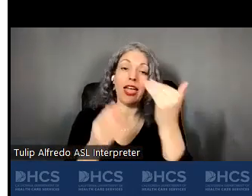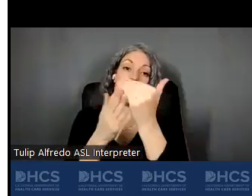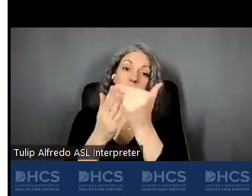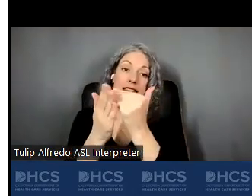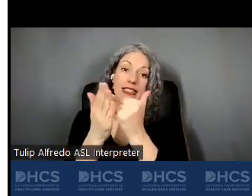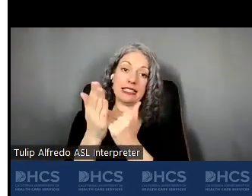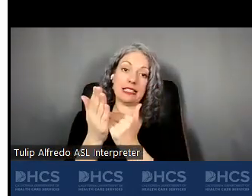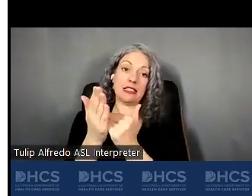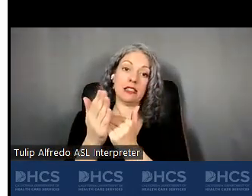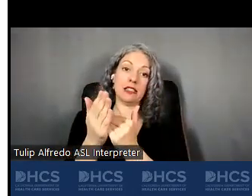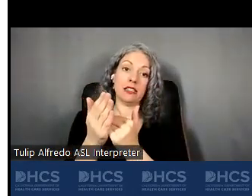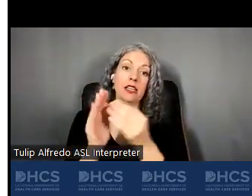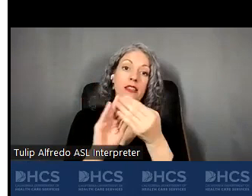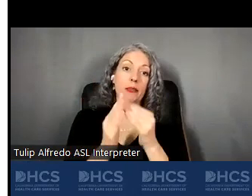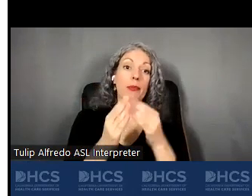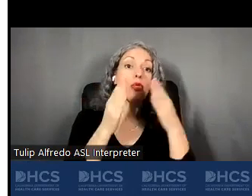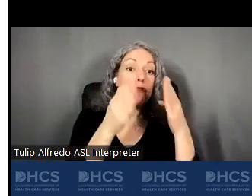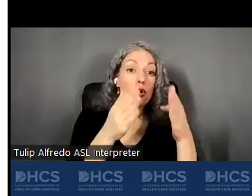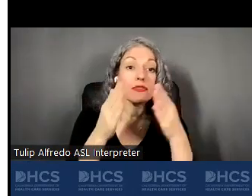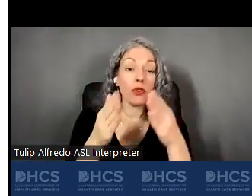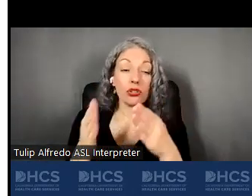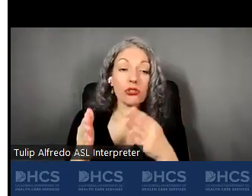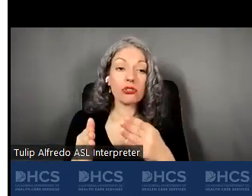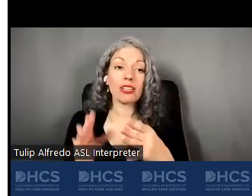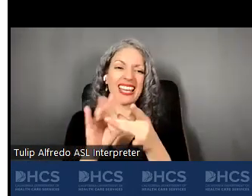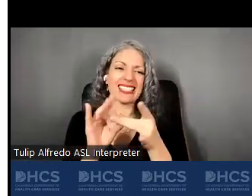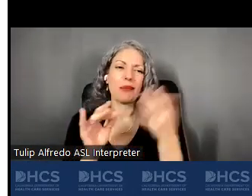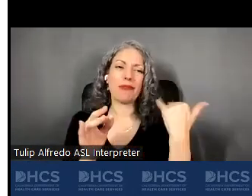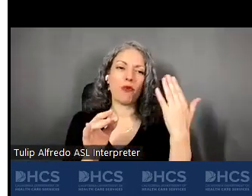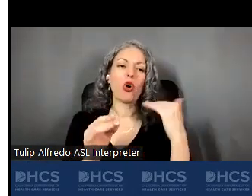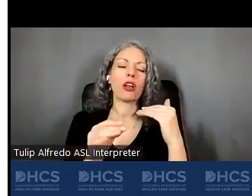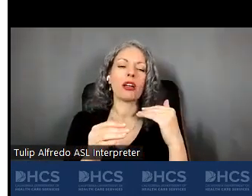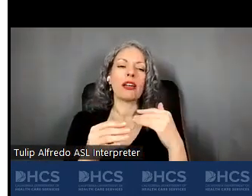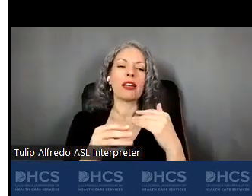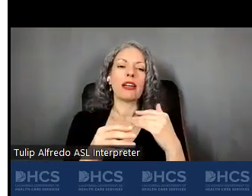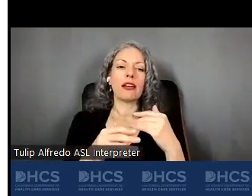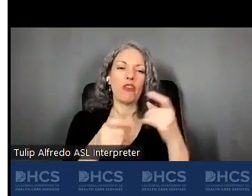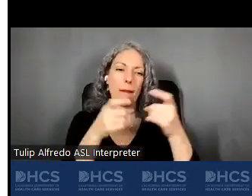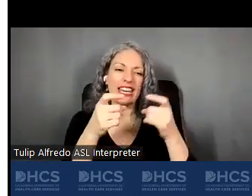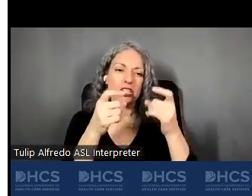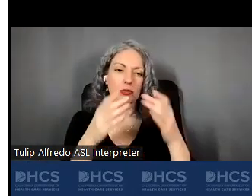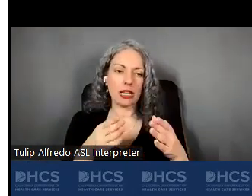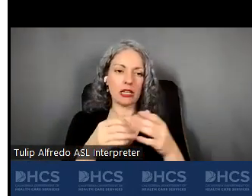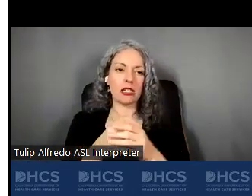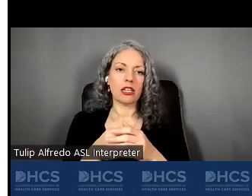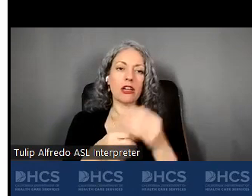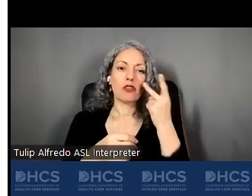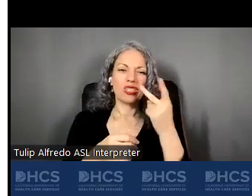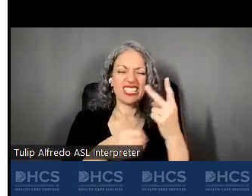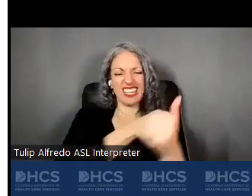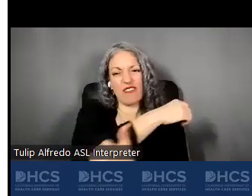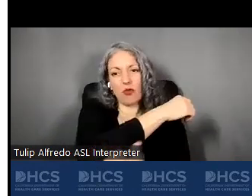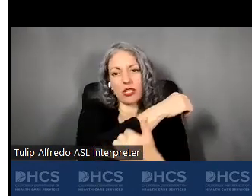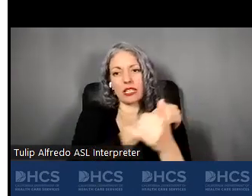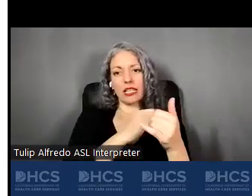the populations of focus, as I mentioned earlier, under enhanced care management, or if you're looking at any of the 14 community supports, it kind of breaks